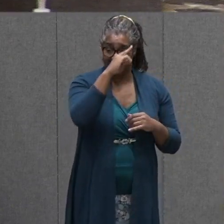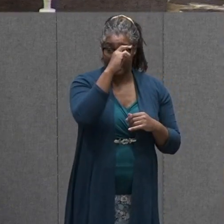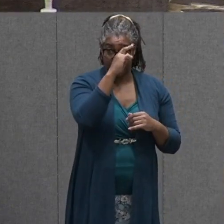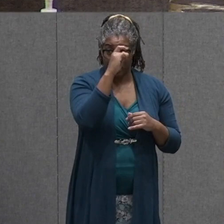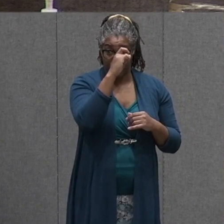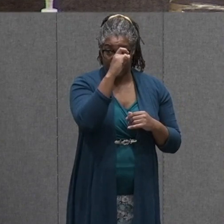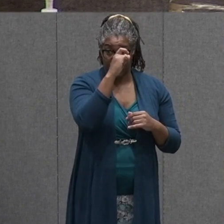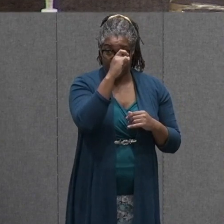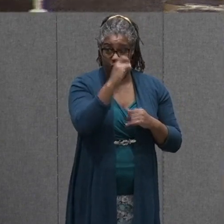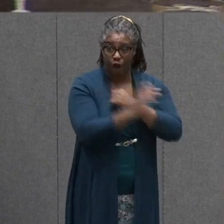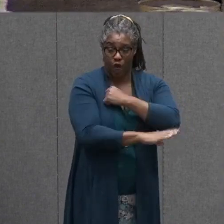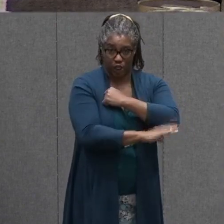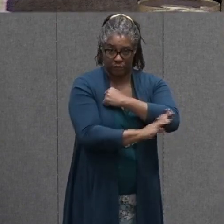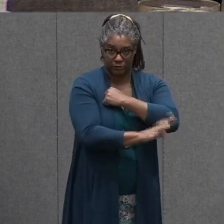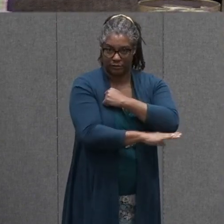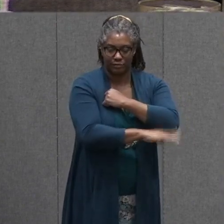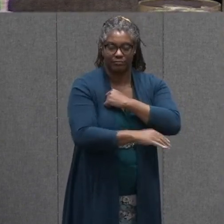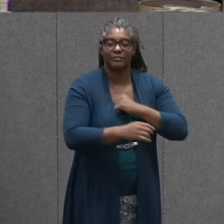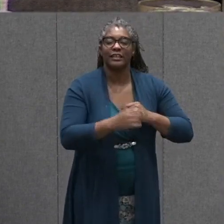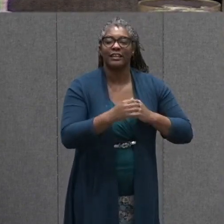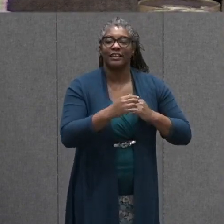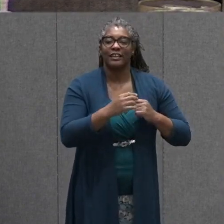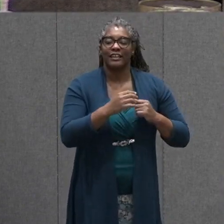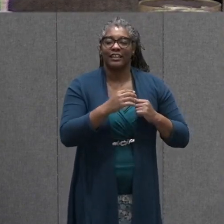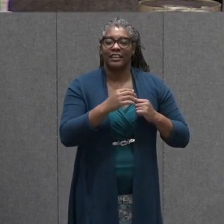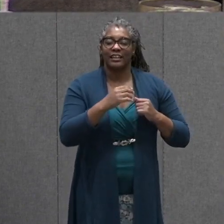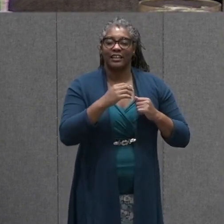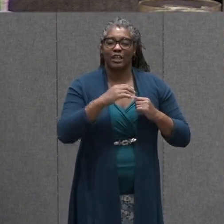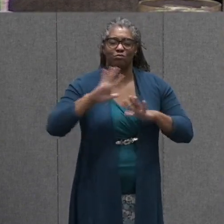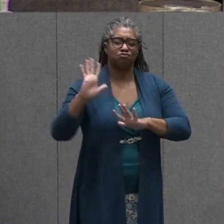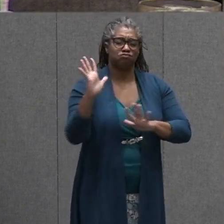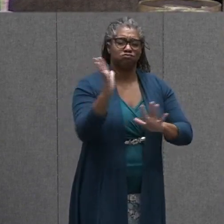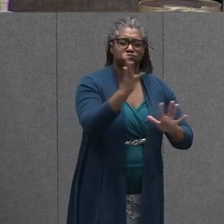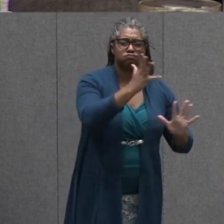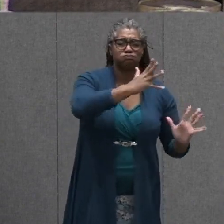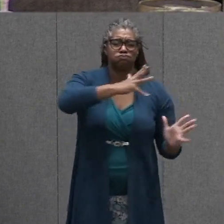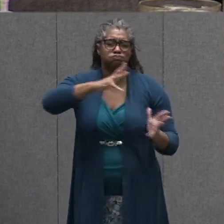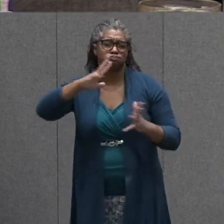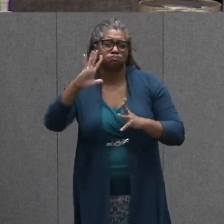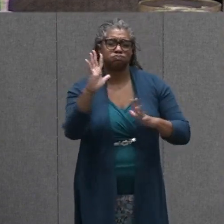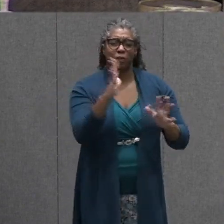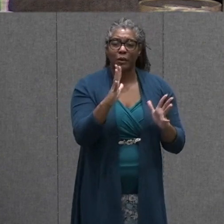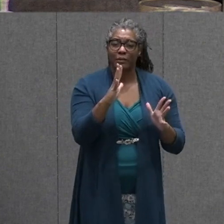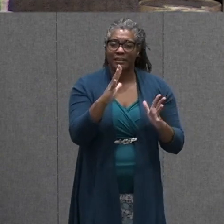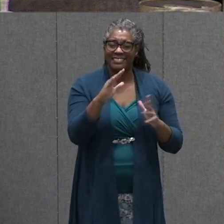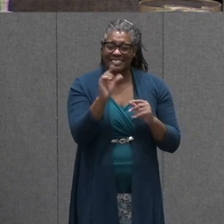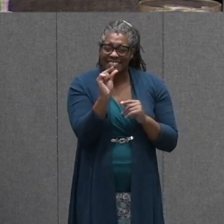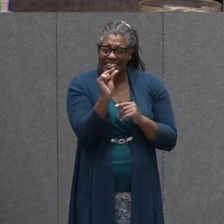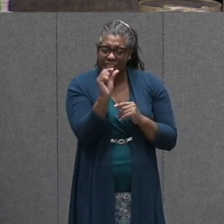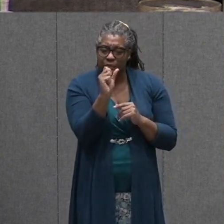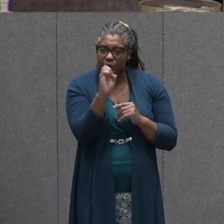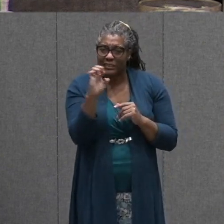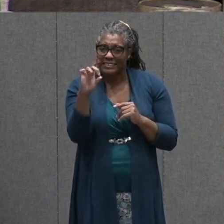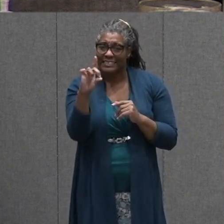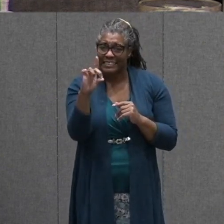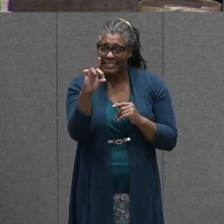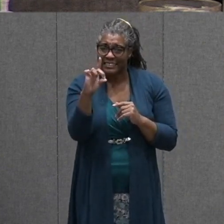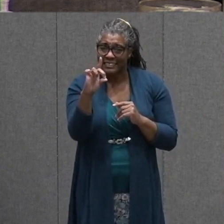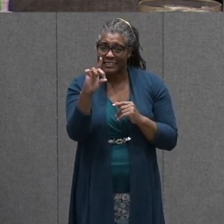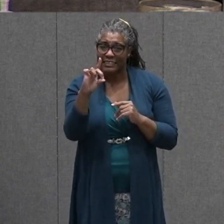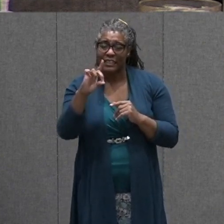studying inventions. T-I-O-N makes a shun sound. That's really great news. I'm going to go ahead